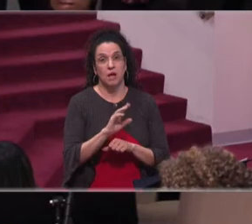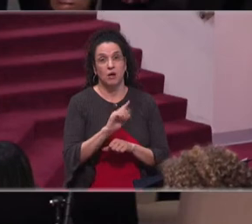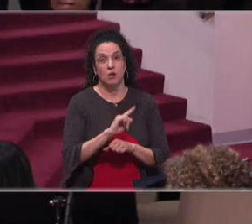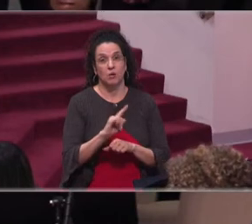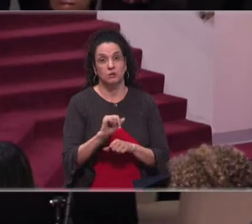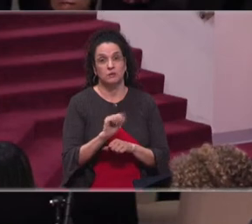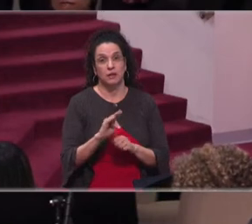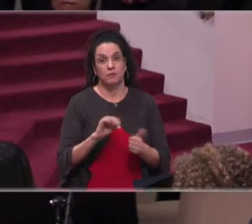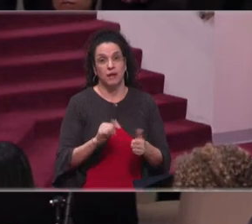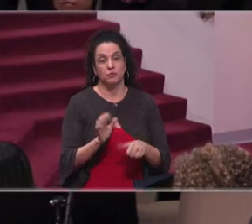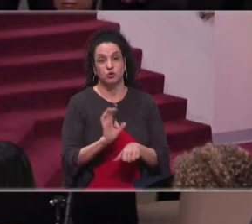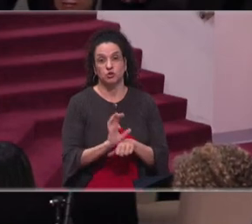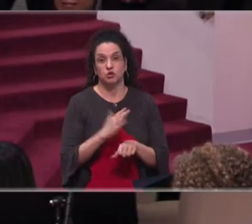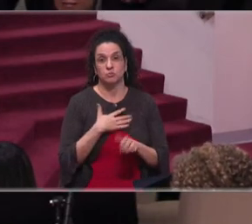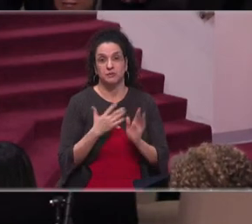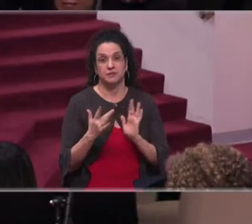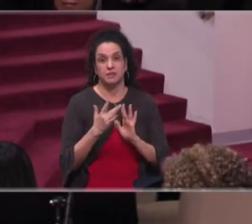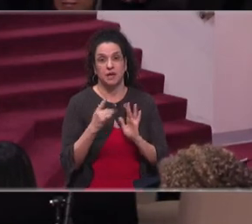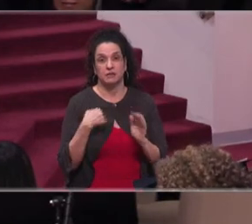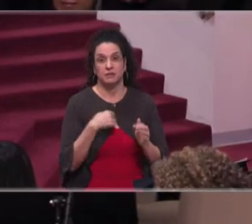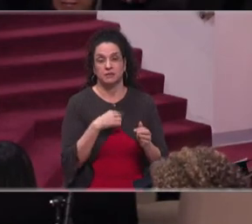code